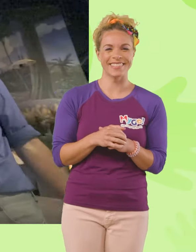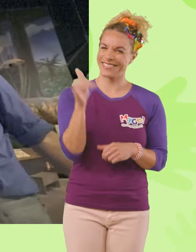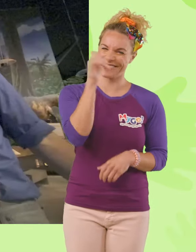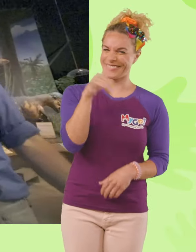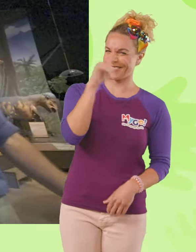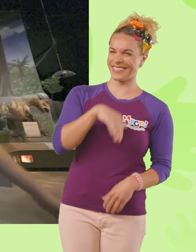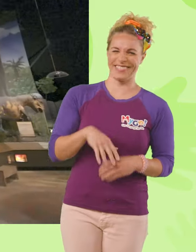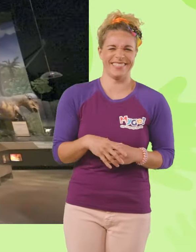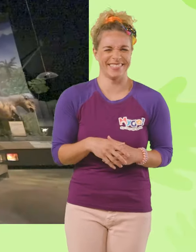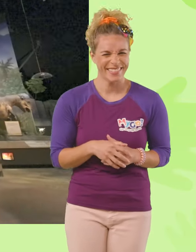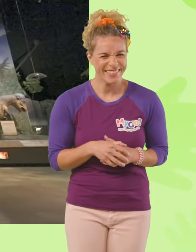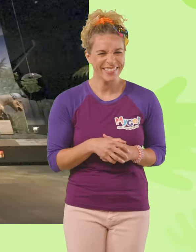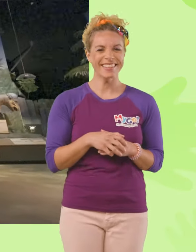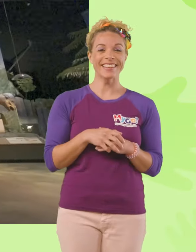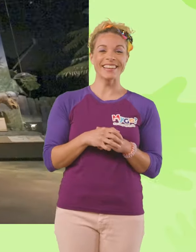So silly.